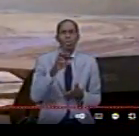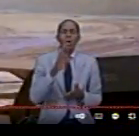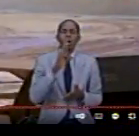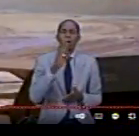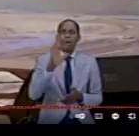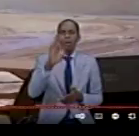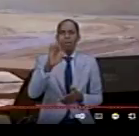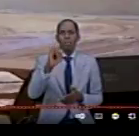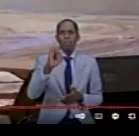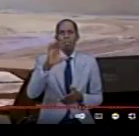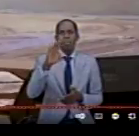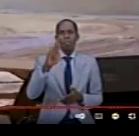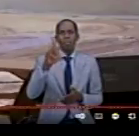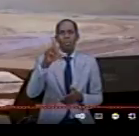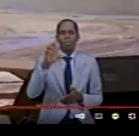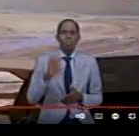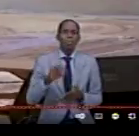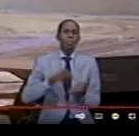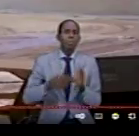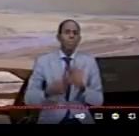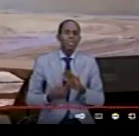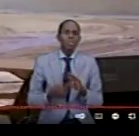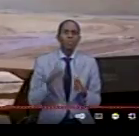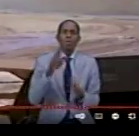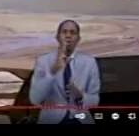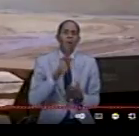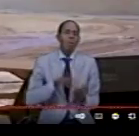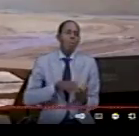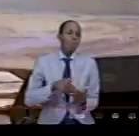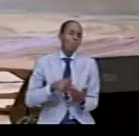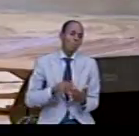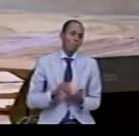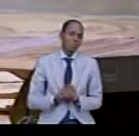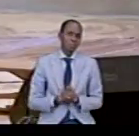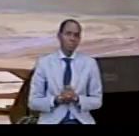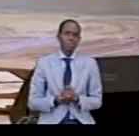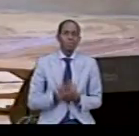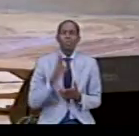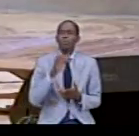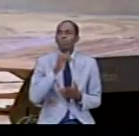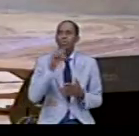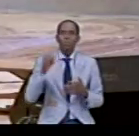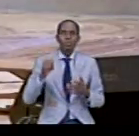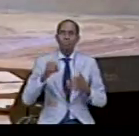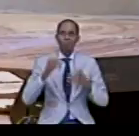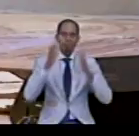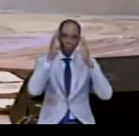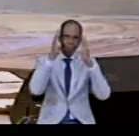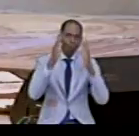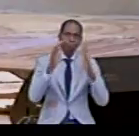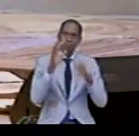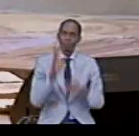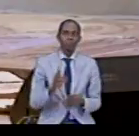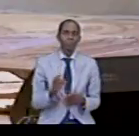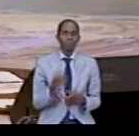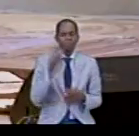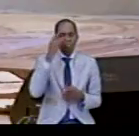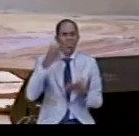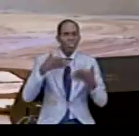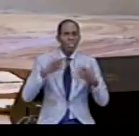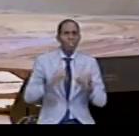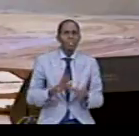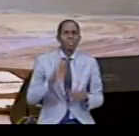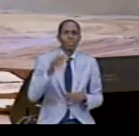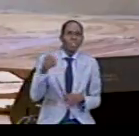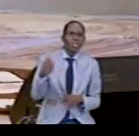they were weak they were unstable because they allowed themselves